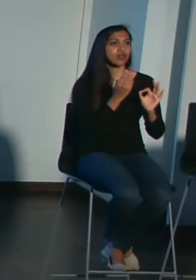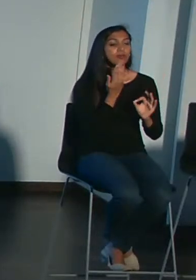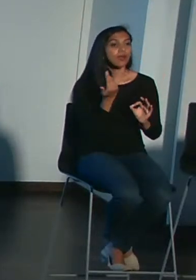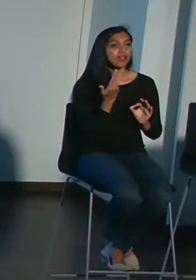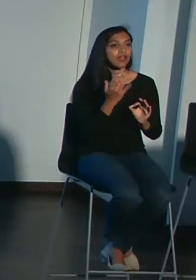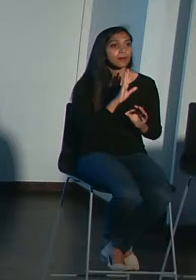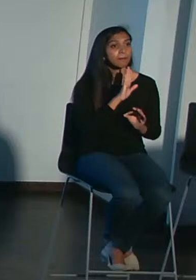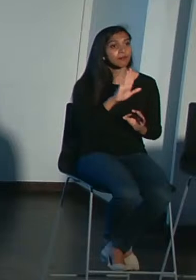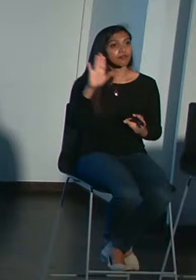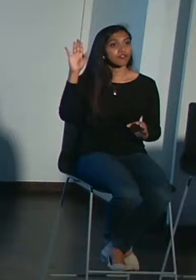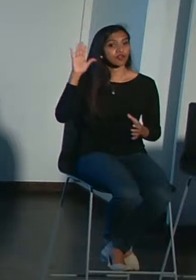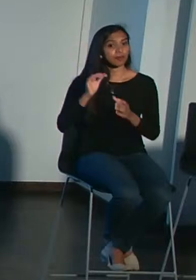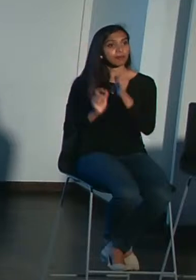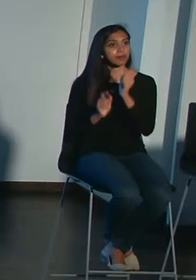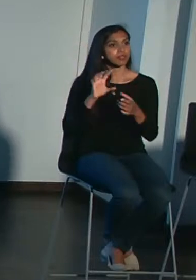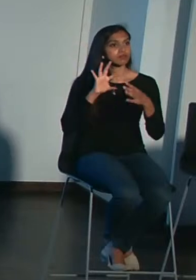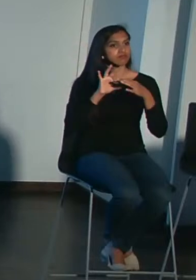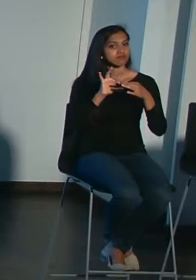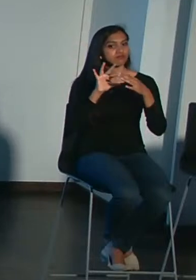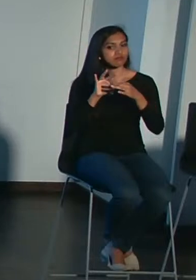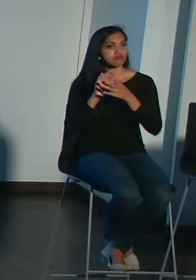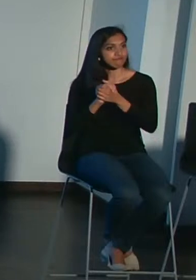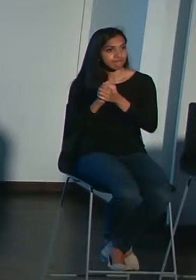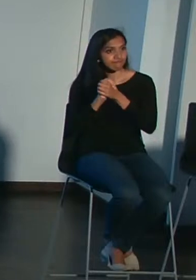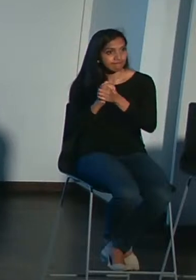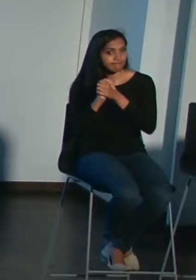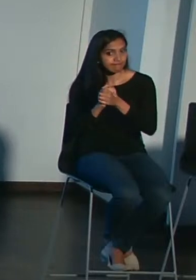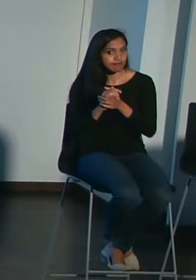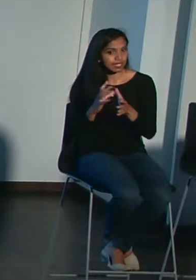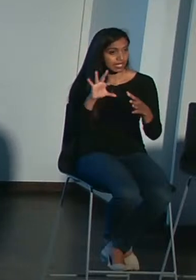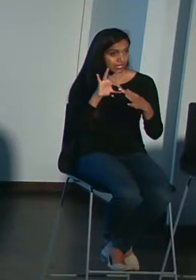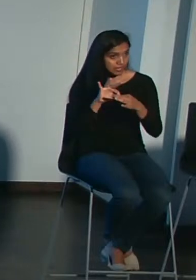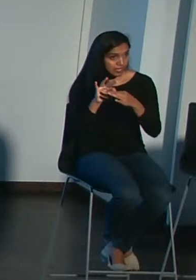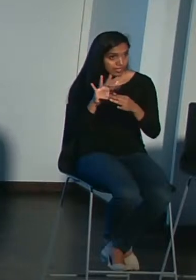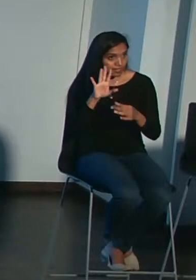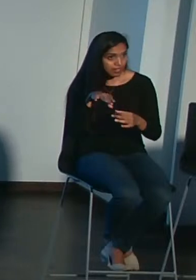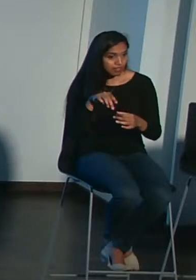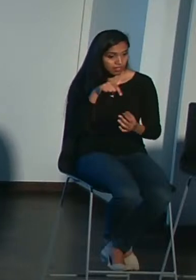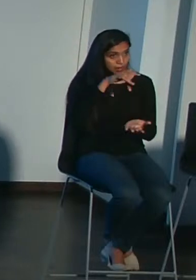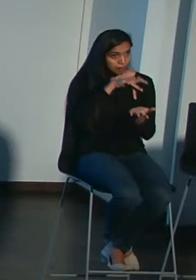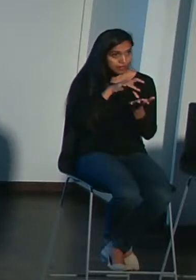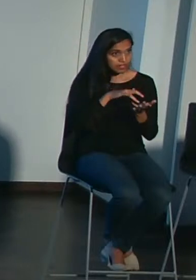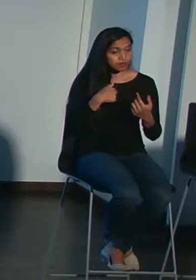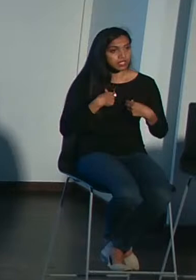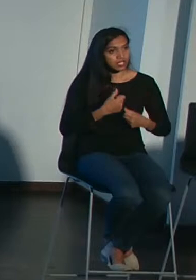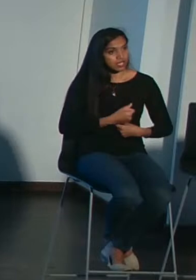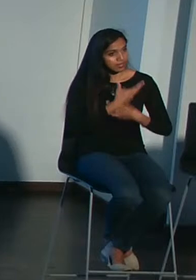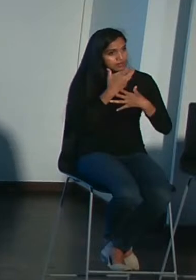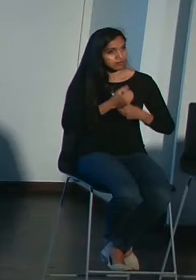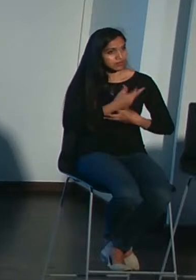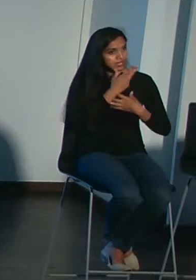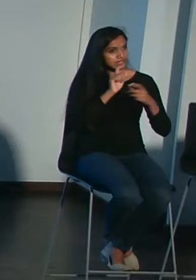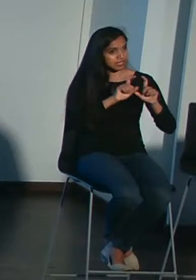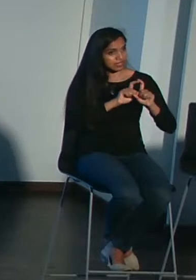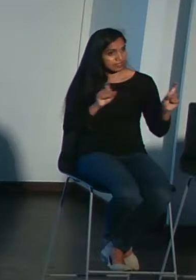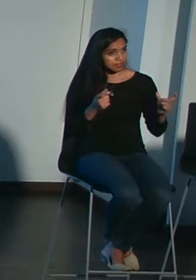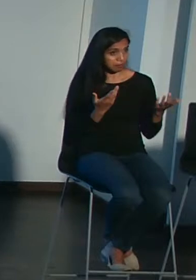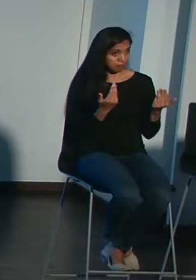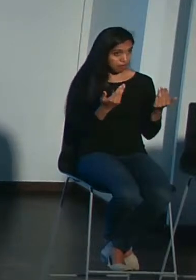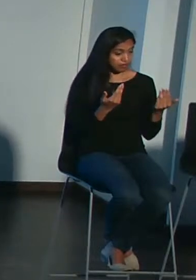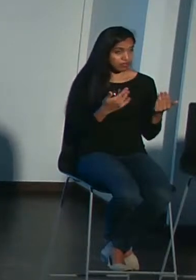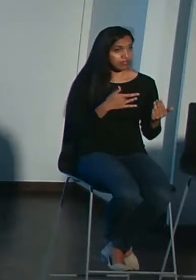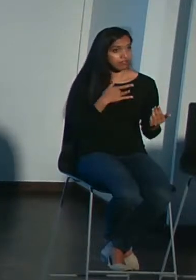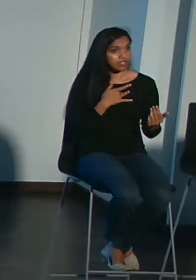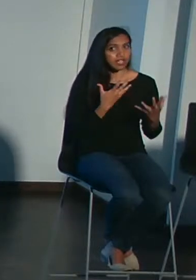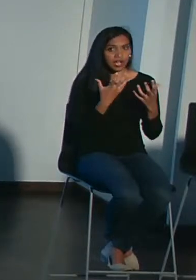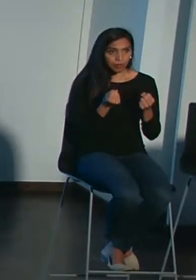when you come back again and again and again, you also feel like you have the space of like saying, okay, I don't like what you're doing here, or I would